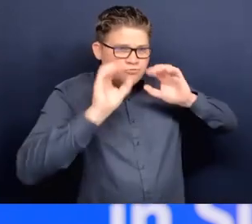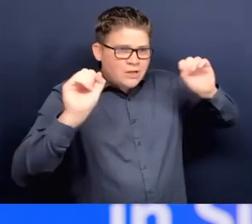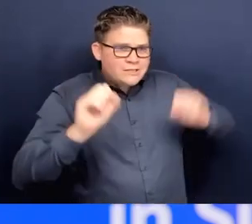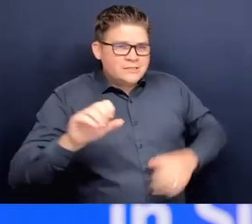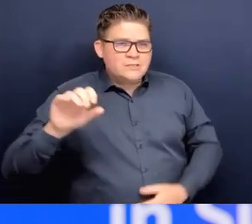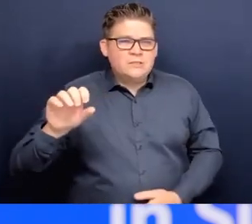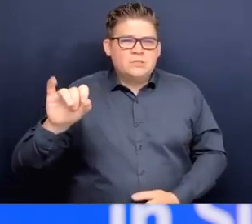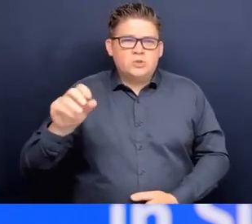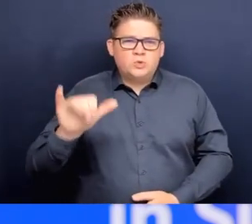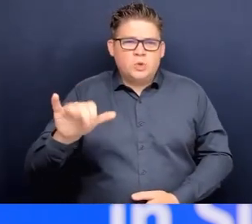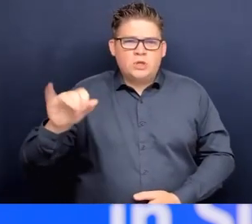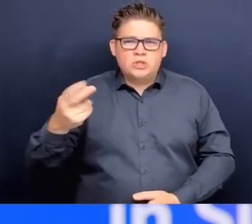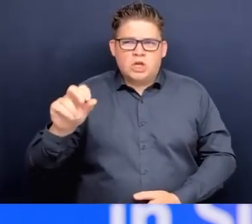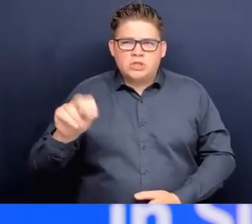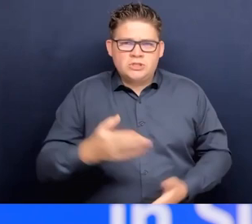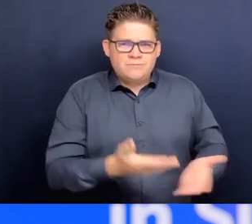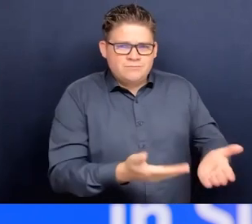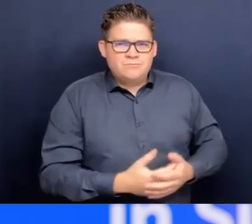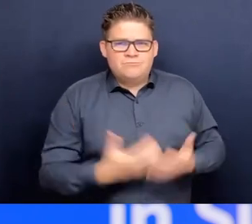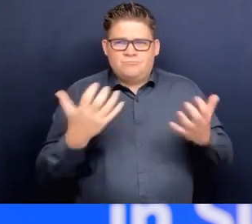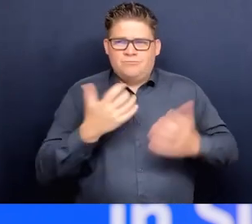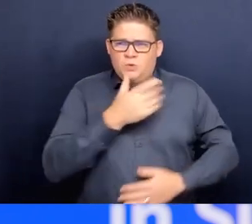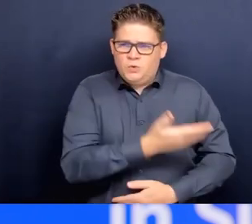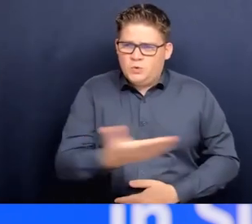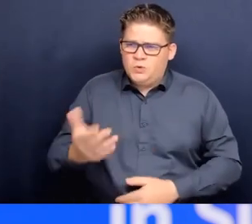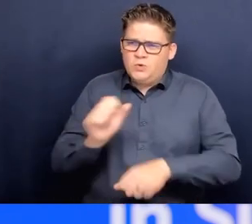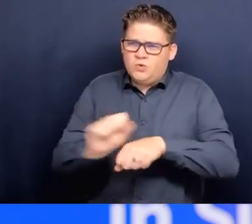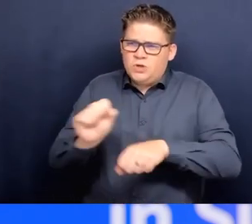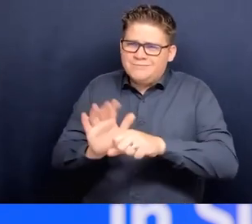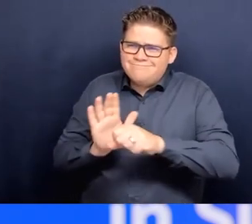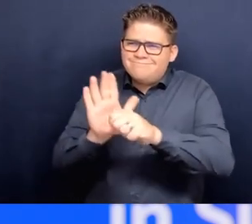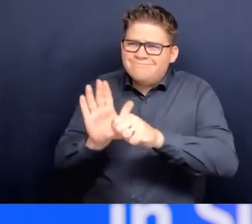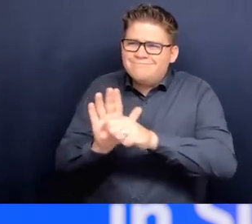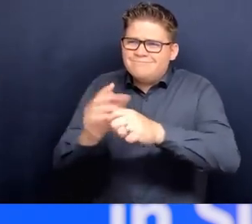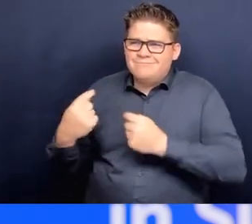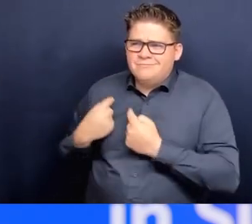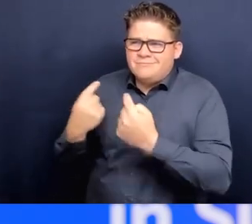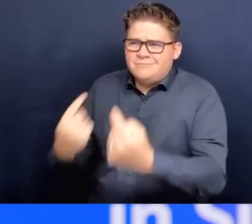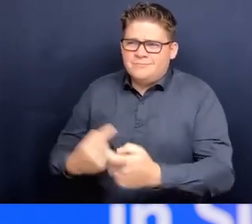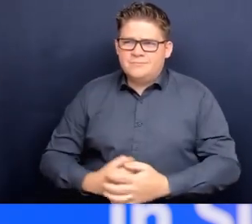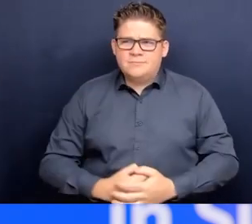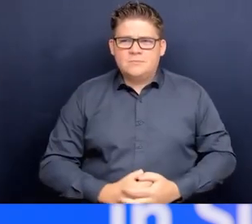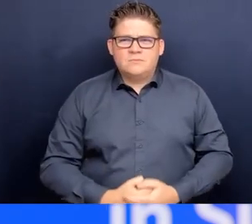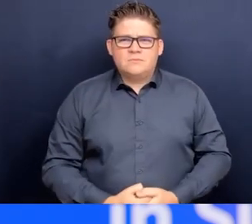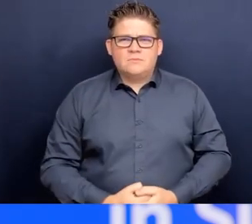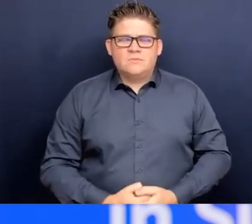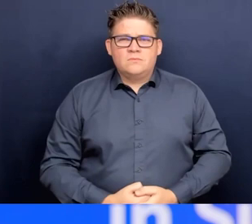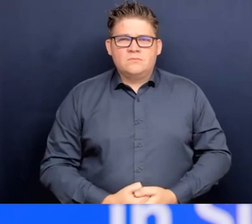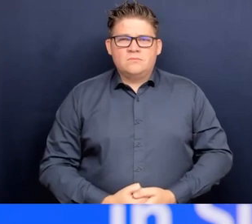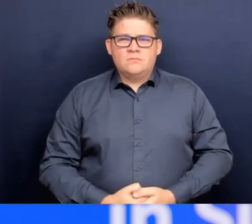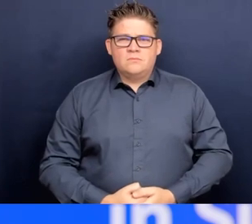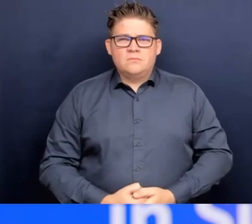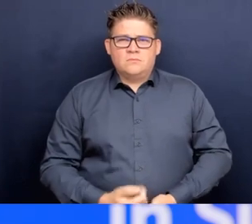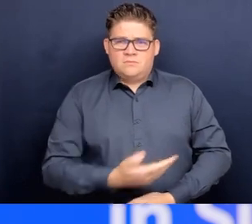Dix, as well as with SFU President Joy Johnson, and all my colleagues here who